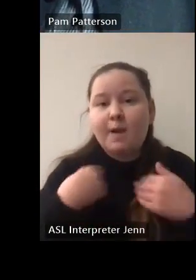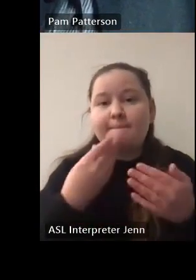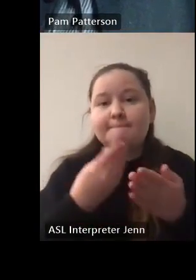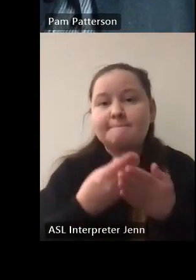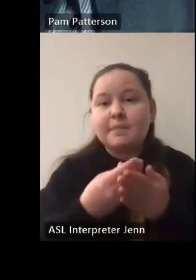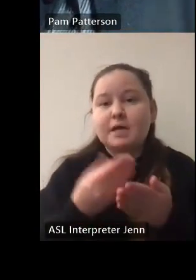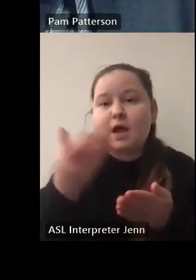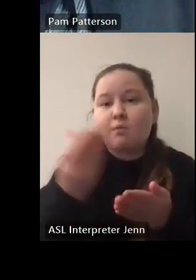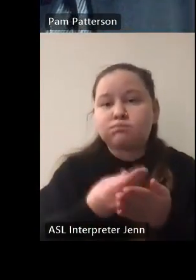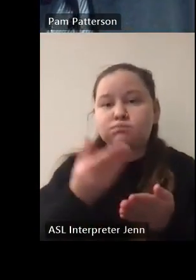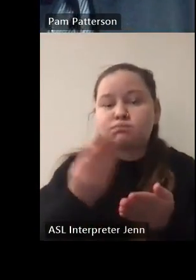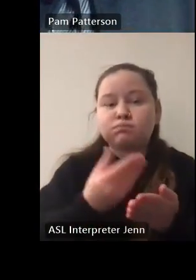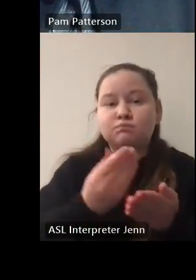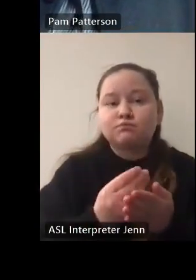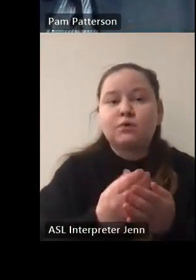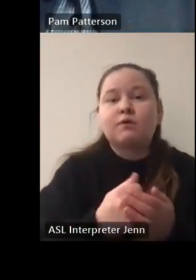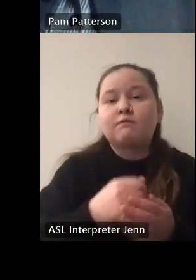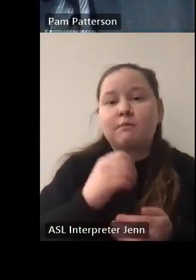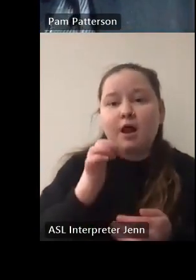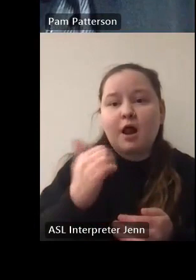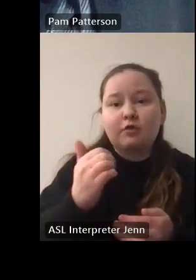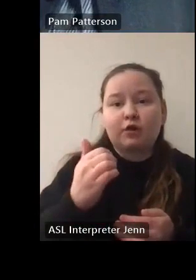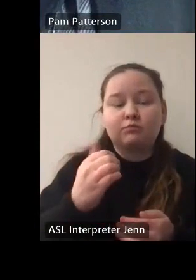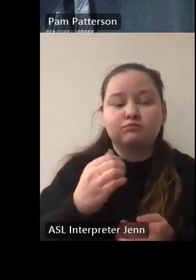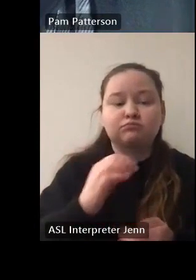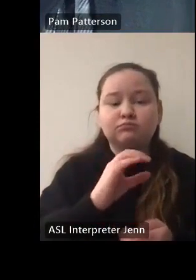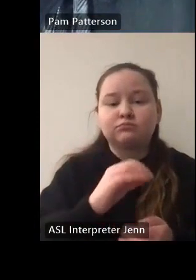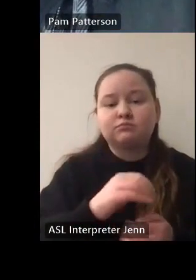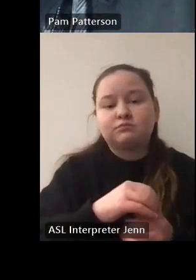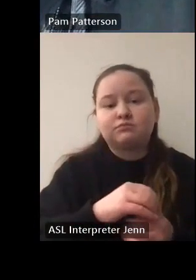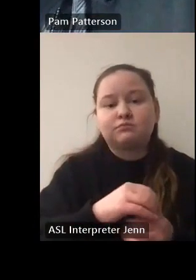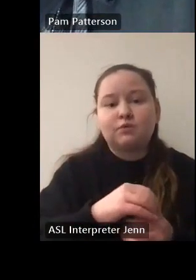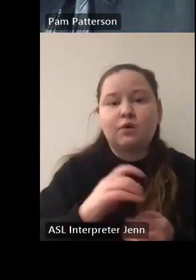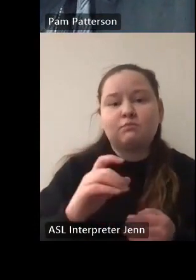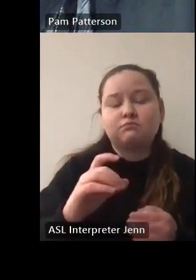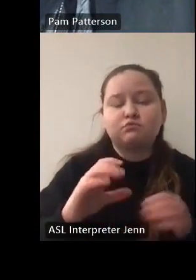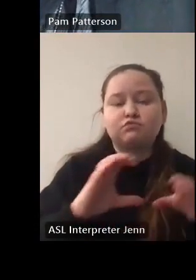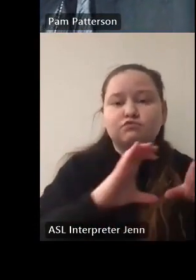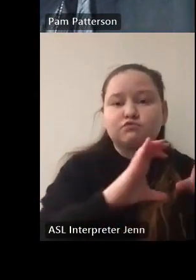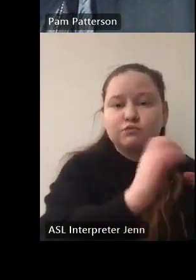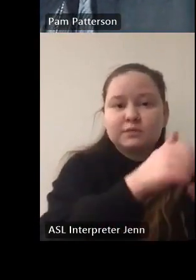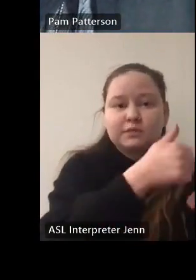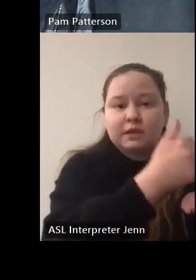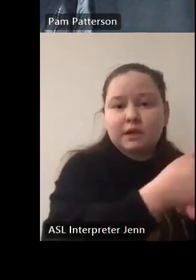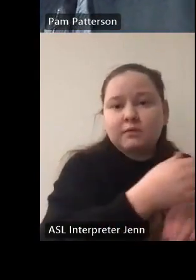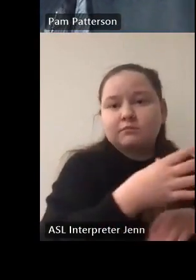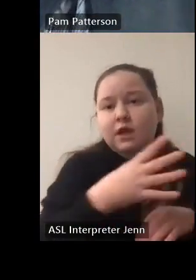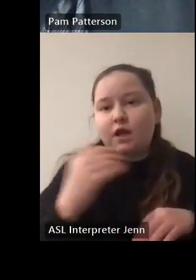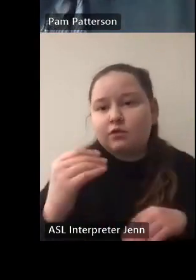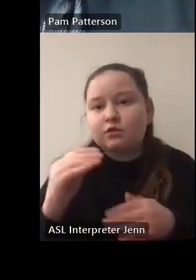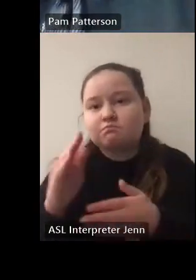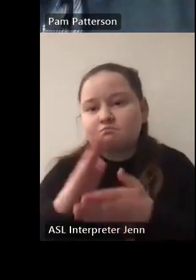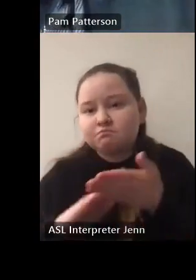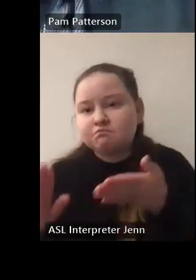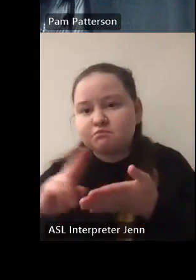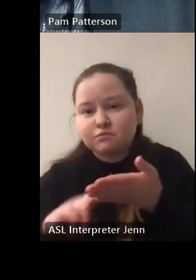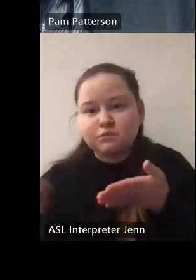other universities. So I'm just going to talk briefly about a project that I did with students in the